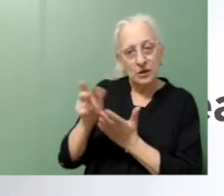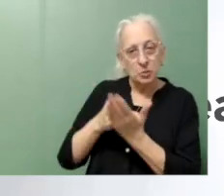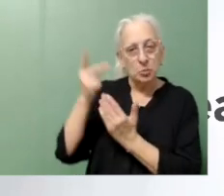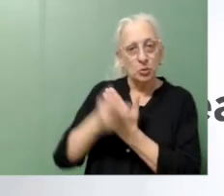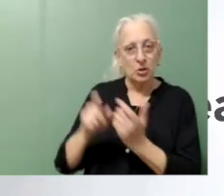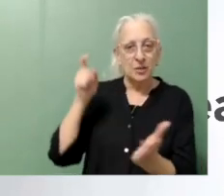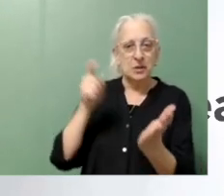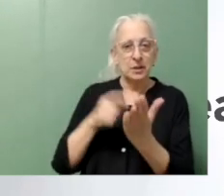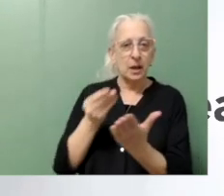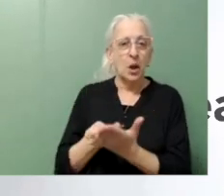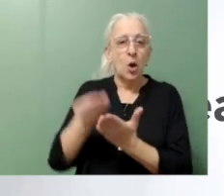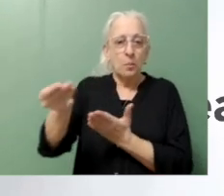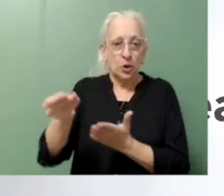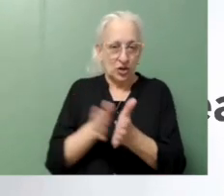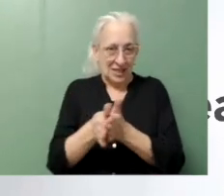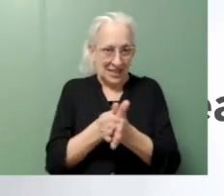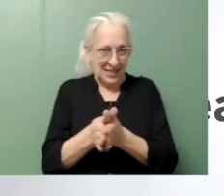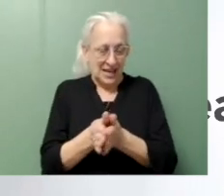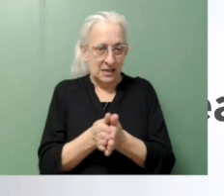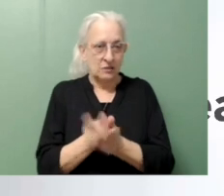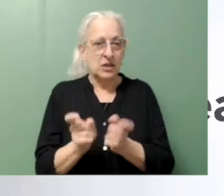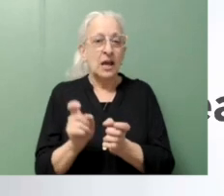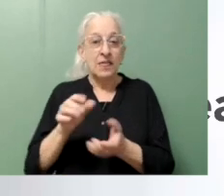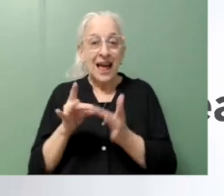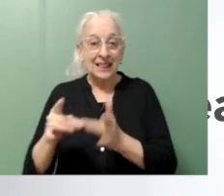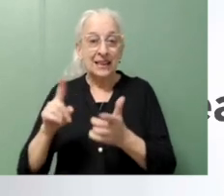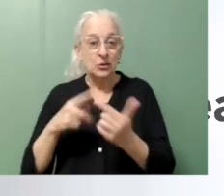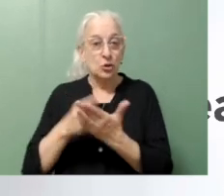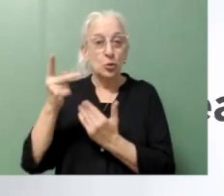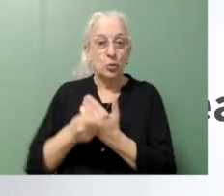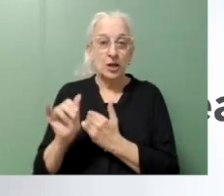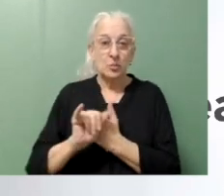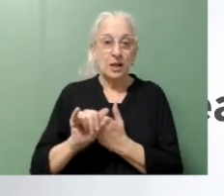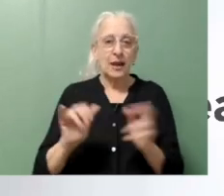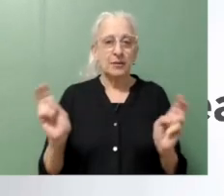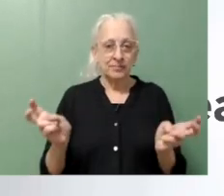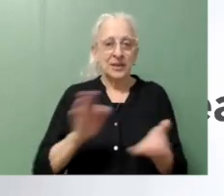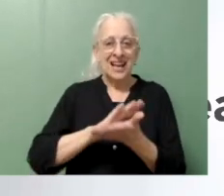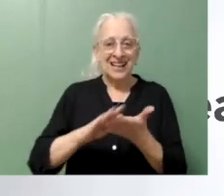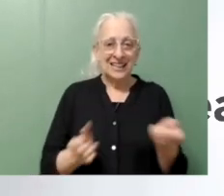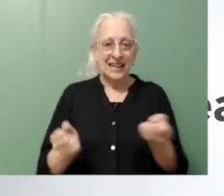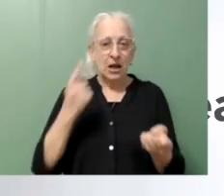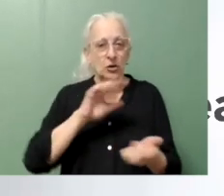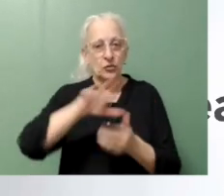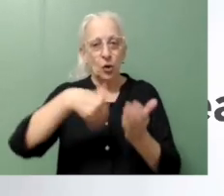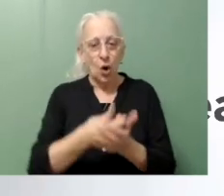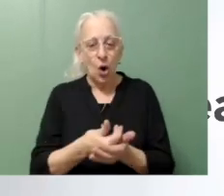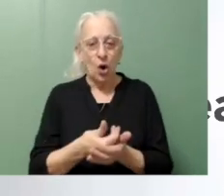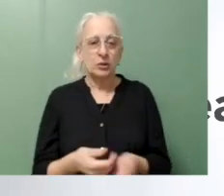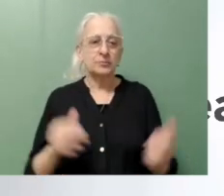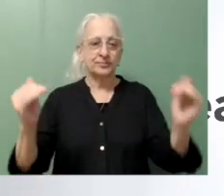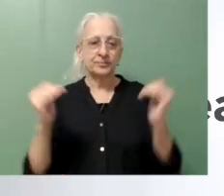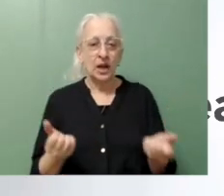Incentives. This gets you to programs like Clean Cars for All, Driving Clean Assistance Program,